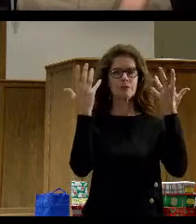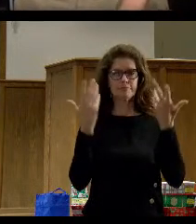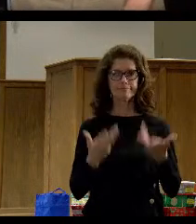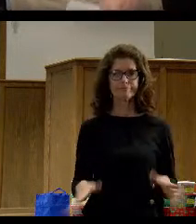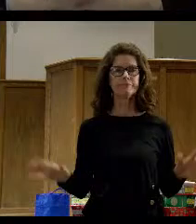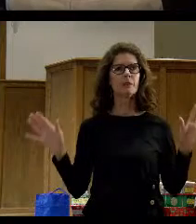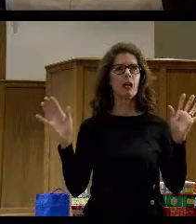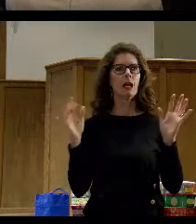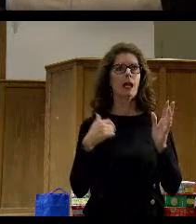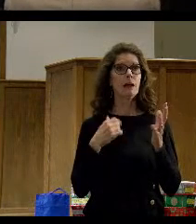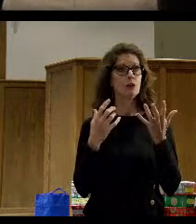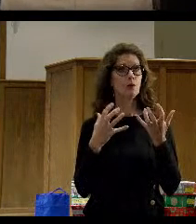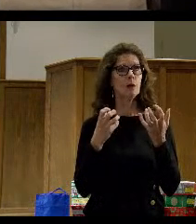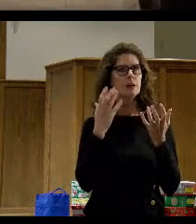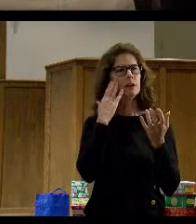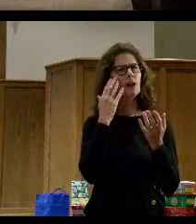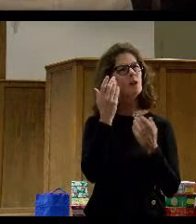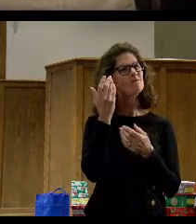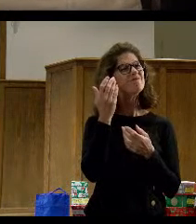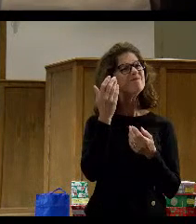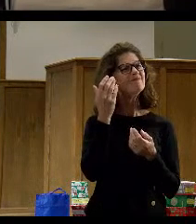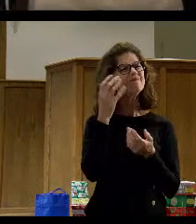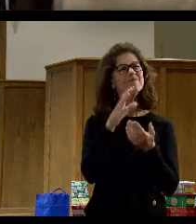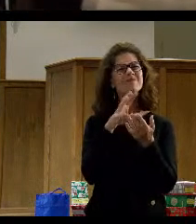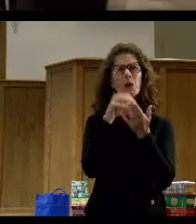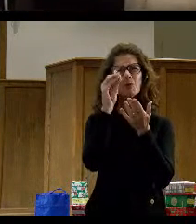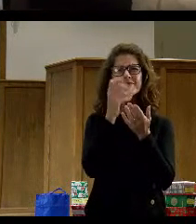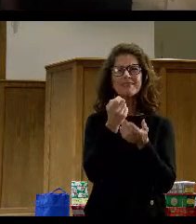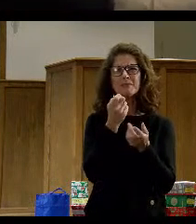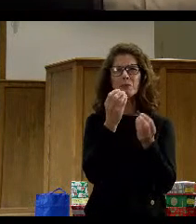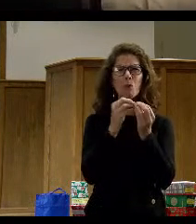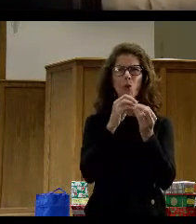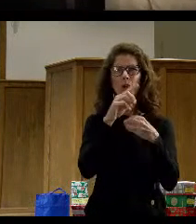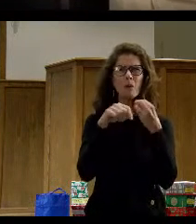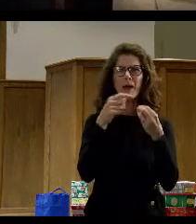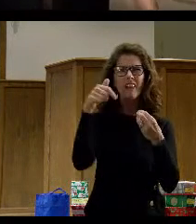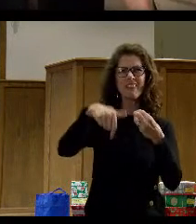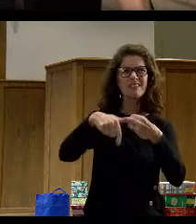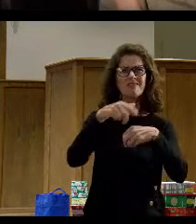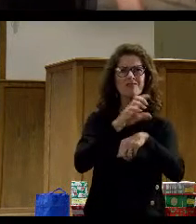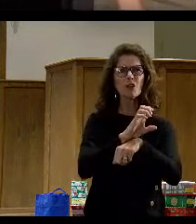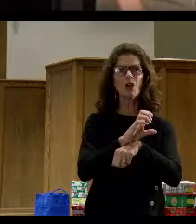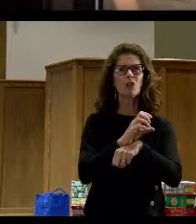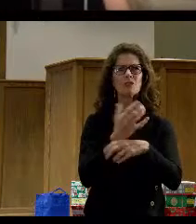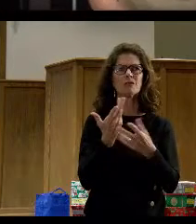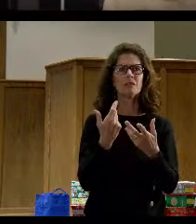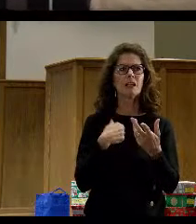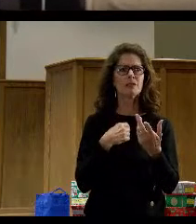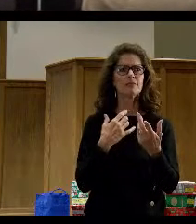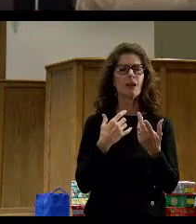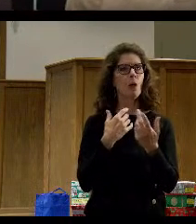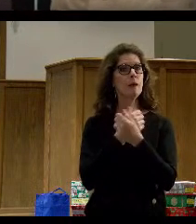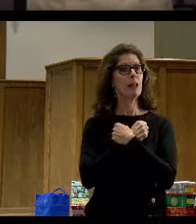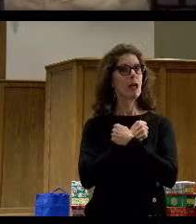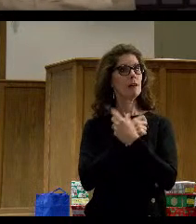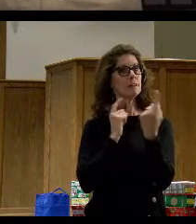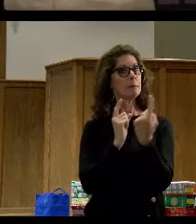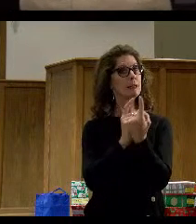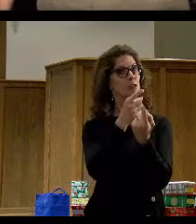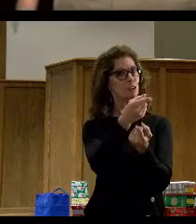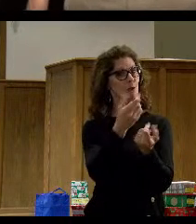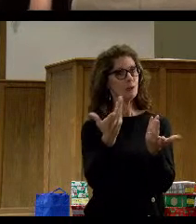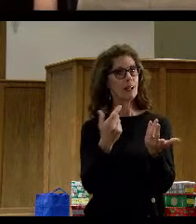newcomer wanting to learn a little bit more about our church family, we would love to meet you. We'd love to enjoy a cup of coffee, answer any questions you